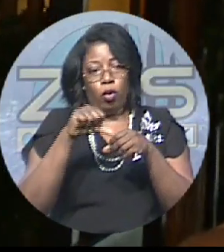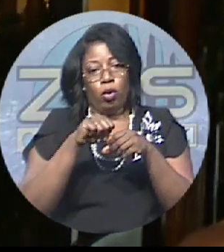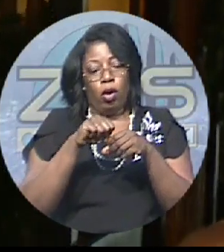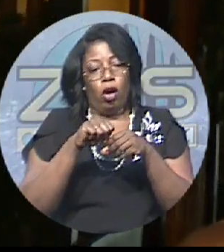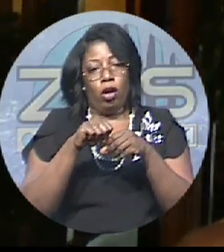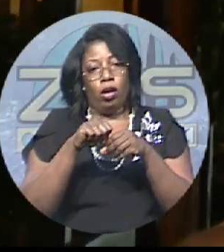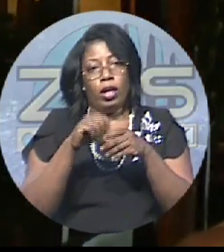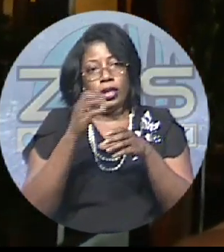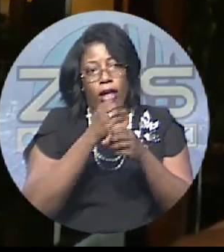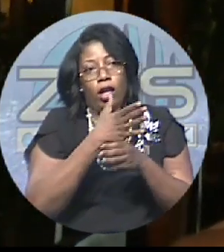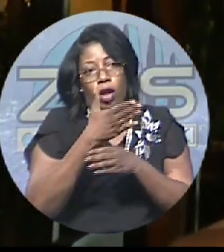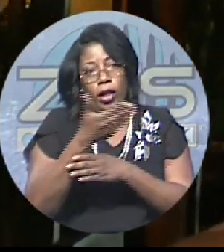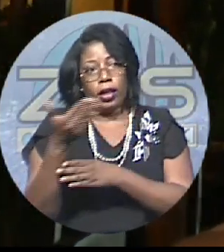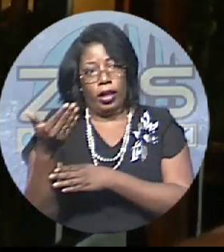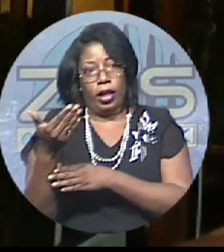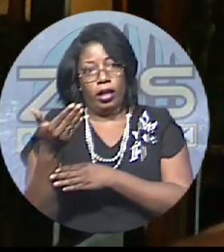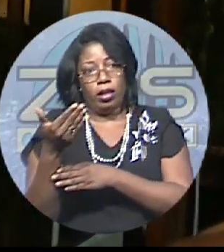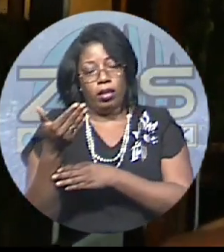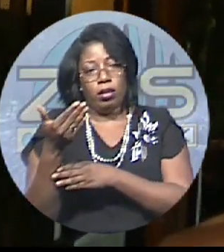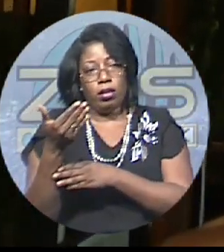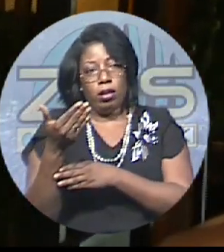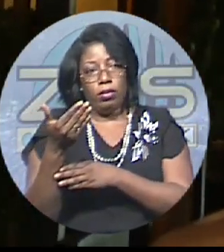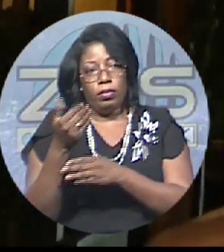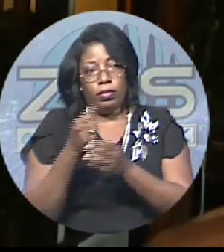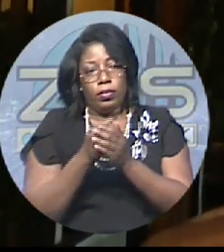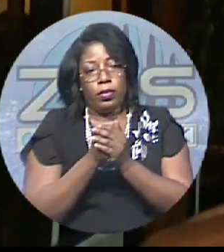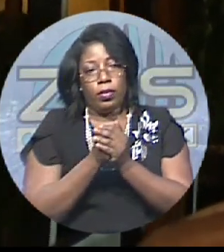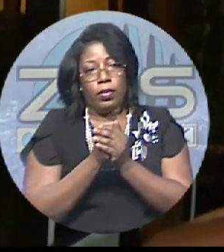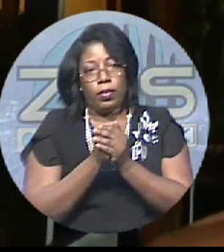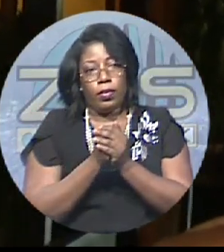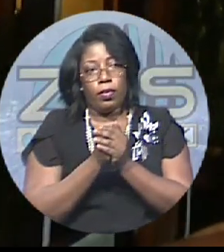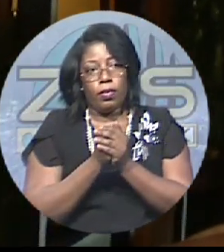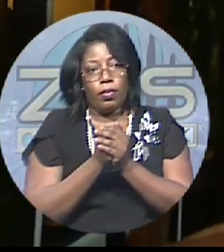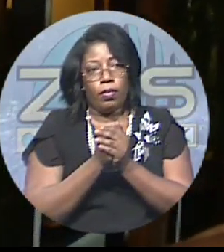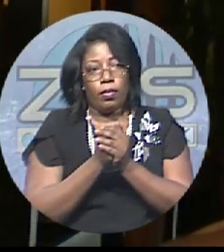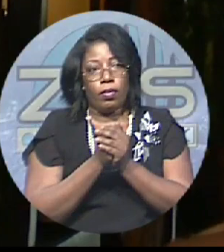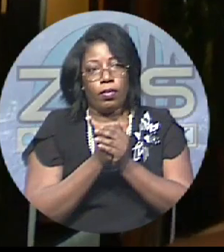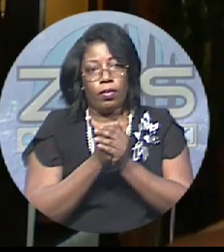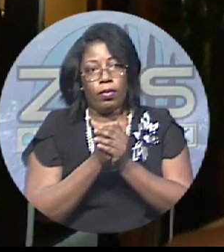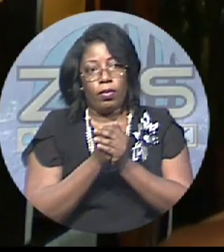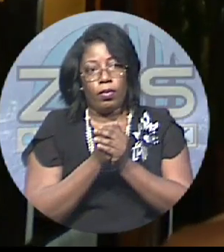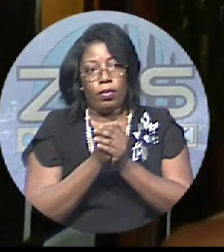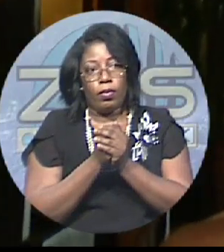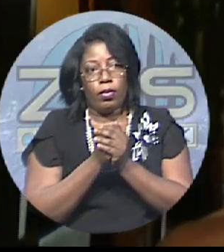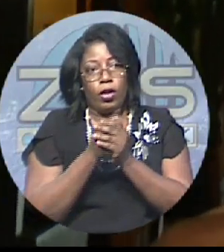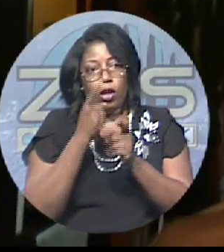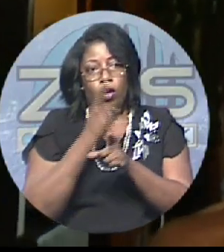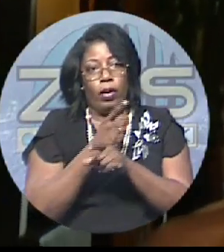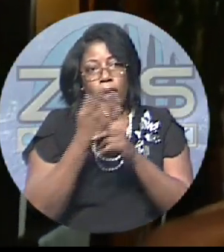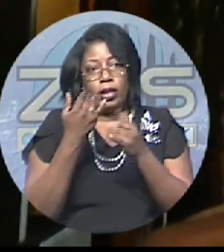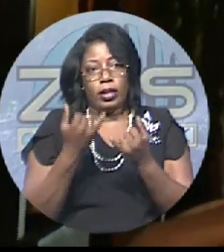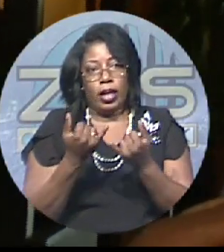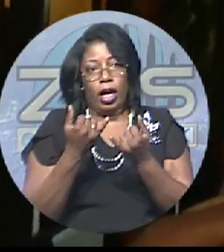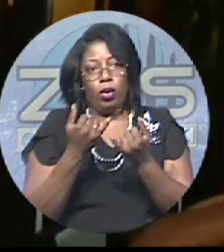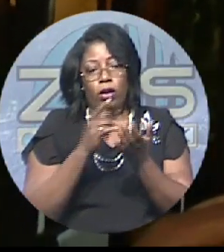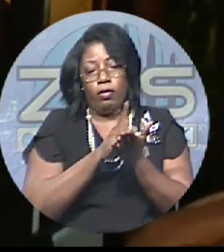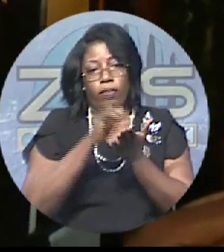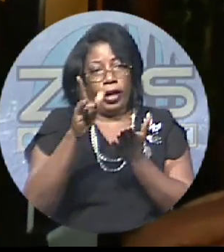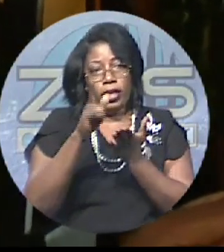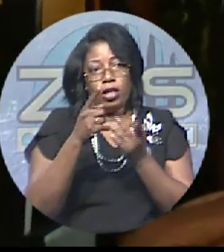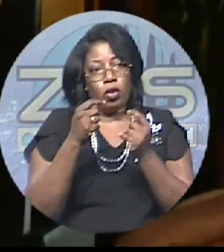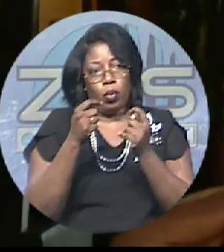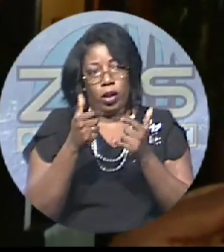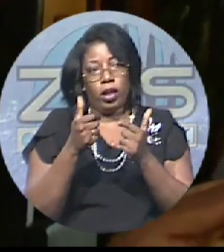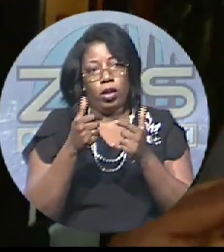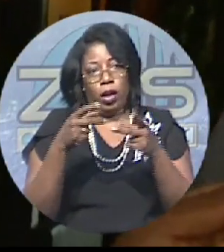always at maximum capacity for the particular flight. You know, right now we're just firing out flights as quickly as we have